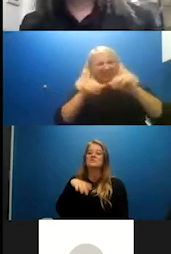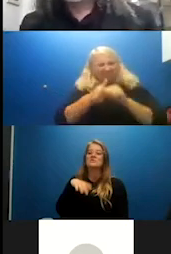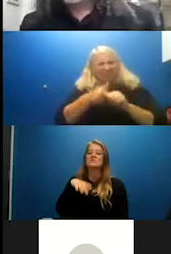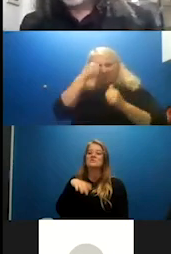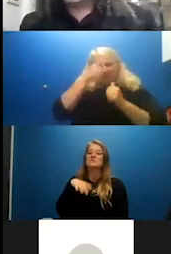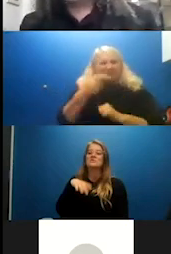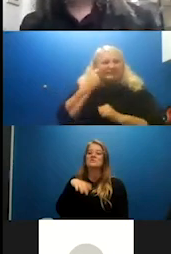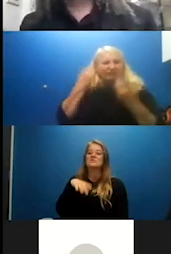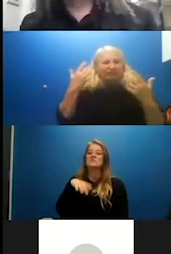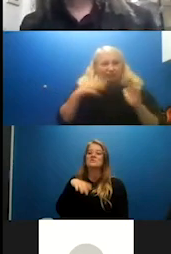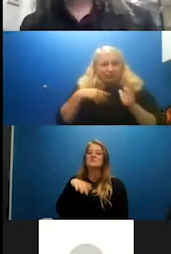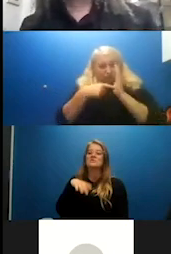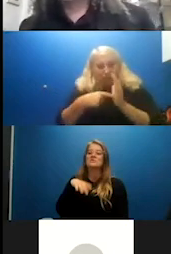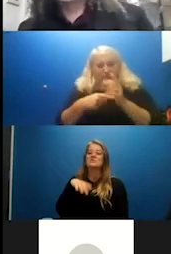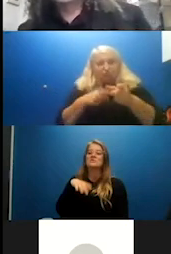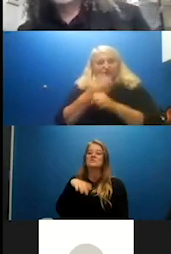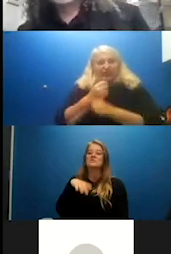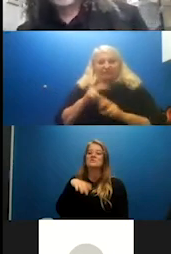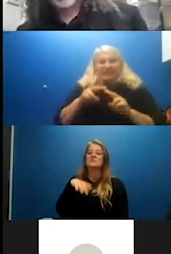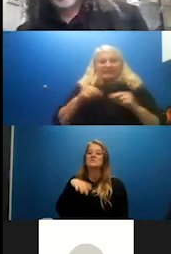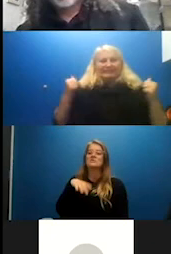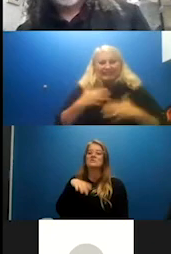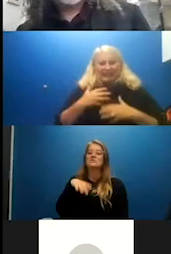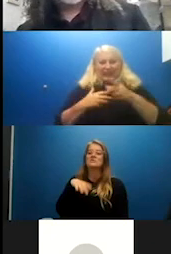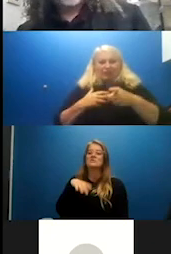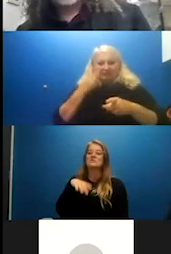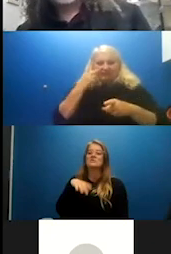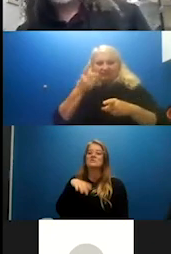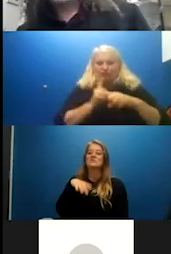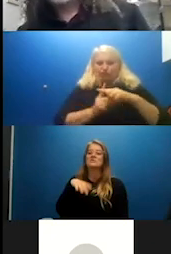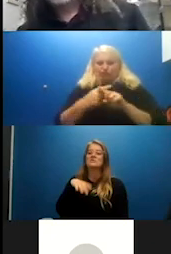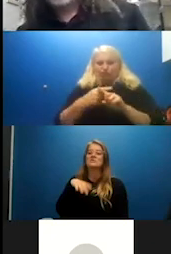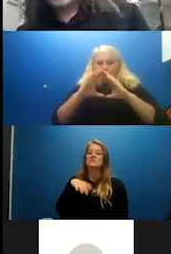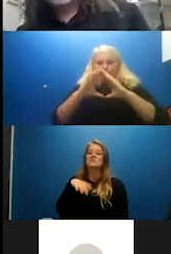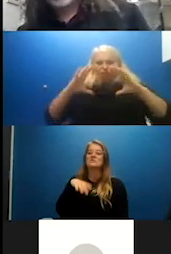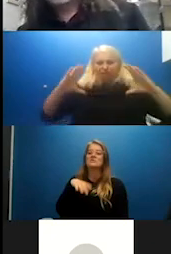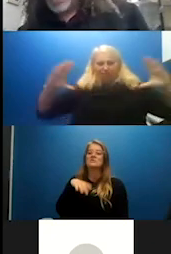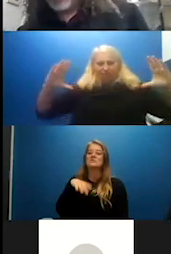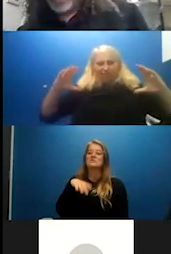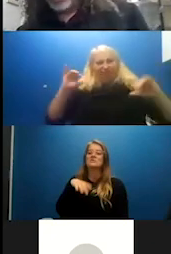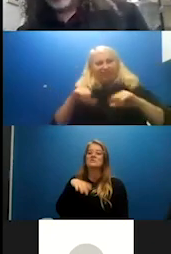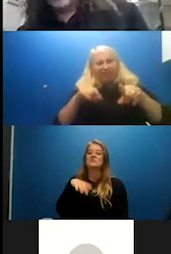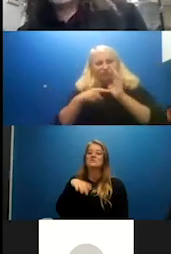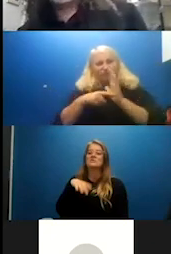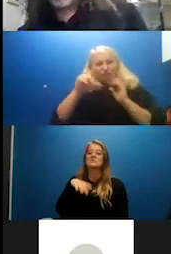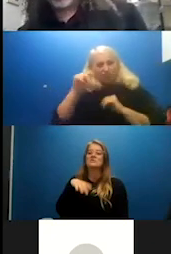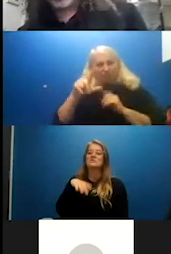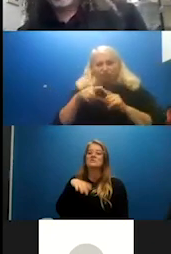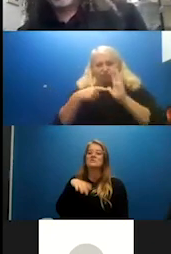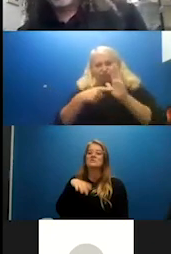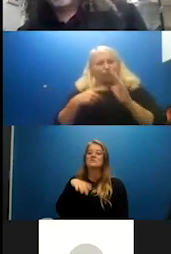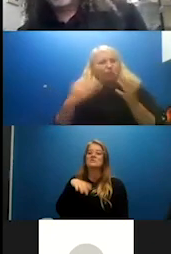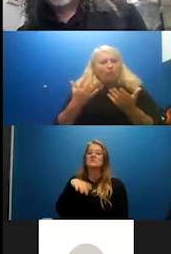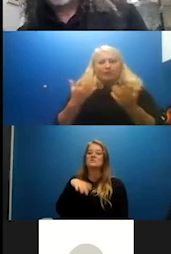ago, you get this very scary looking slide. It's a tool that can be used to map out wellness resources.